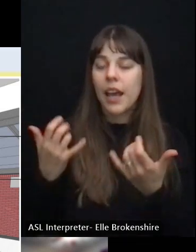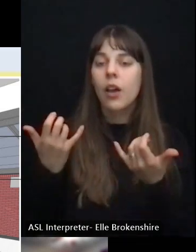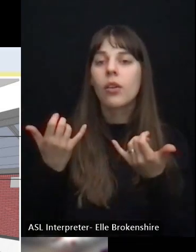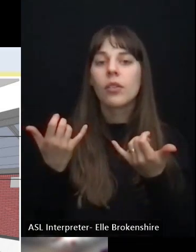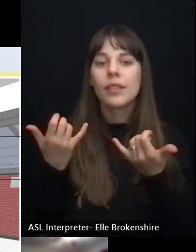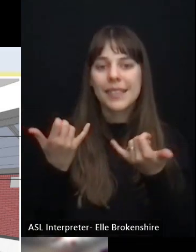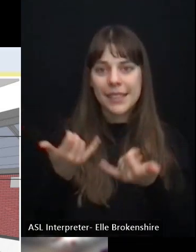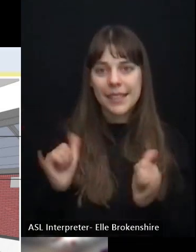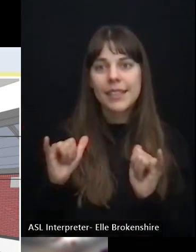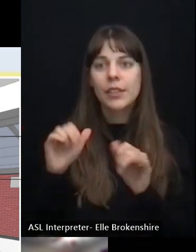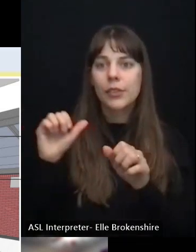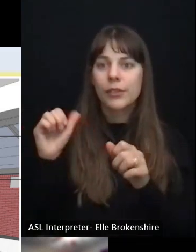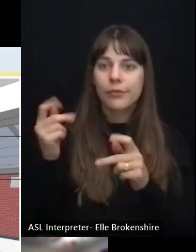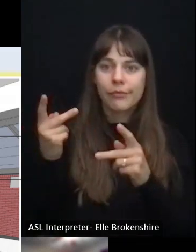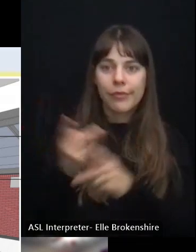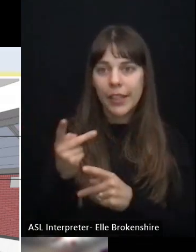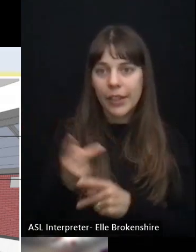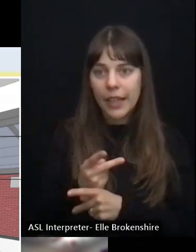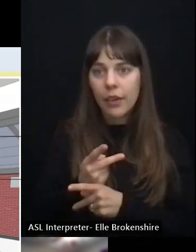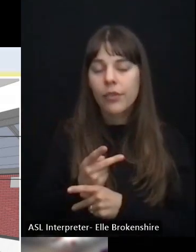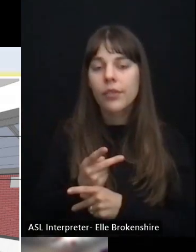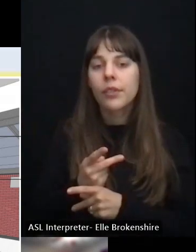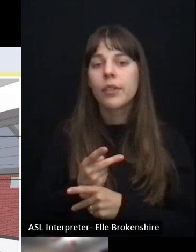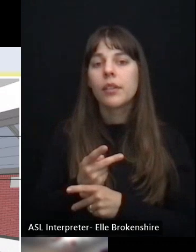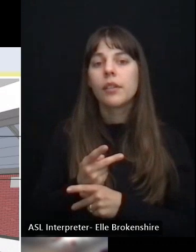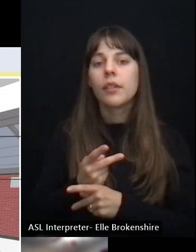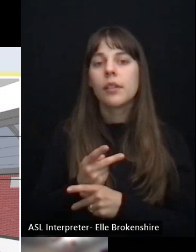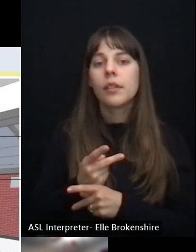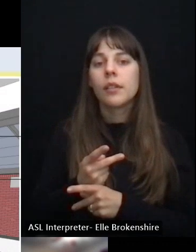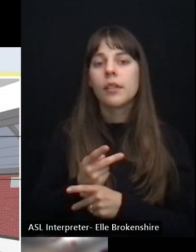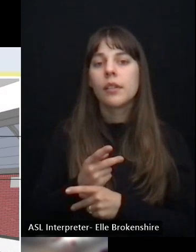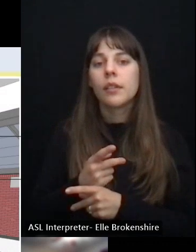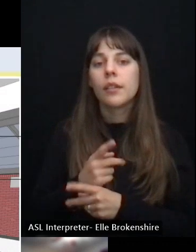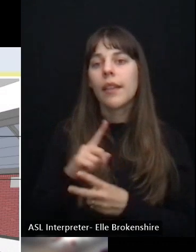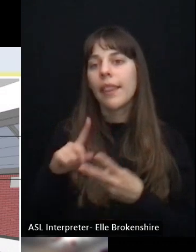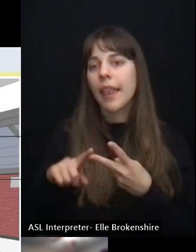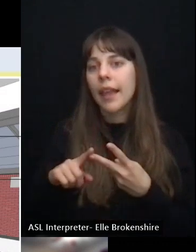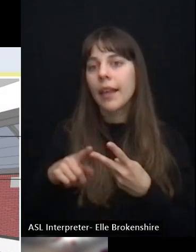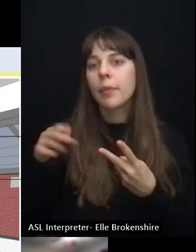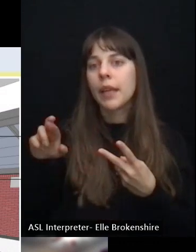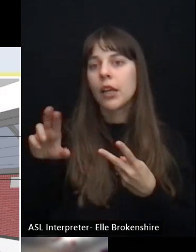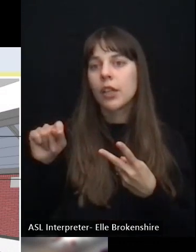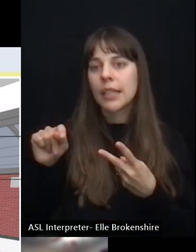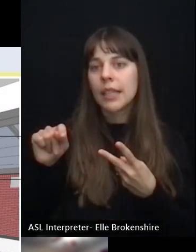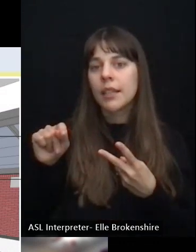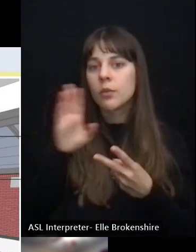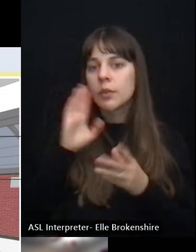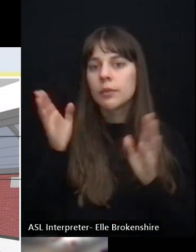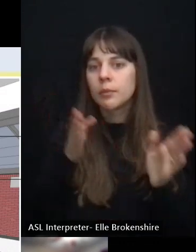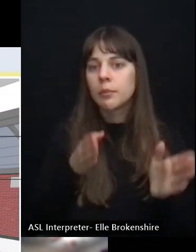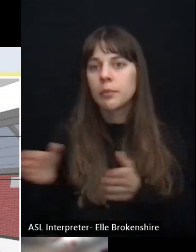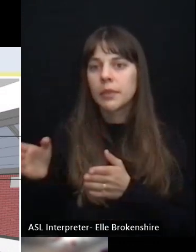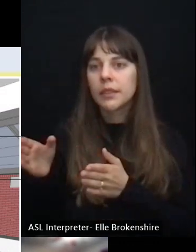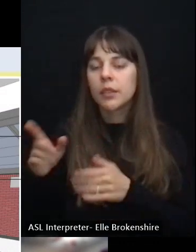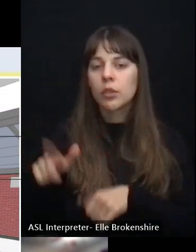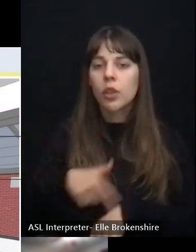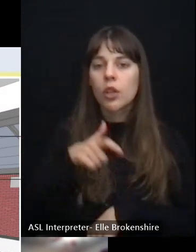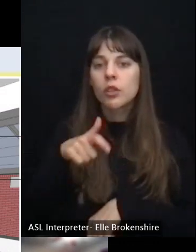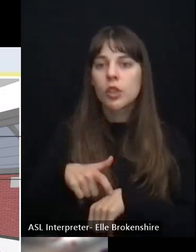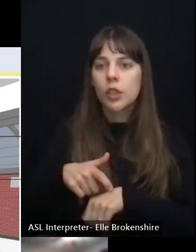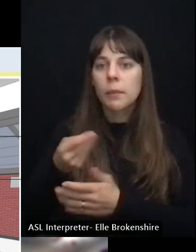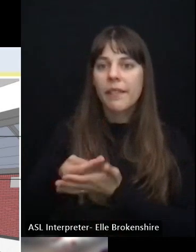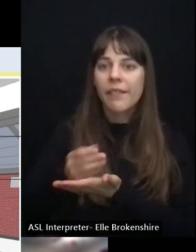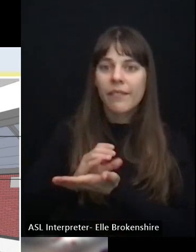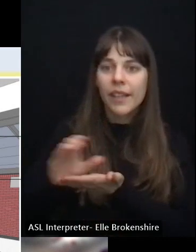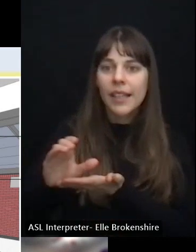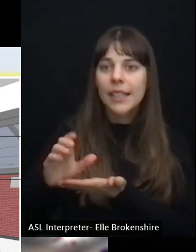through that. And then from there, then PRT will have to plan for a long-range planning from a funding perspective